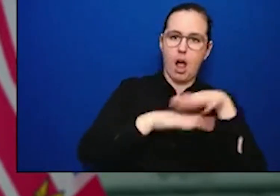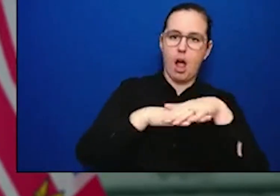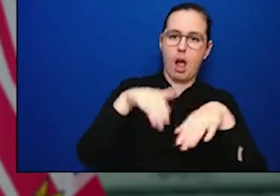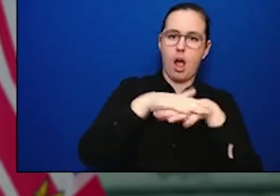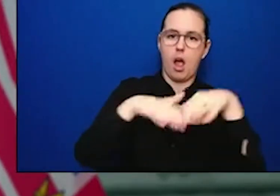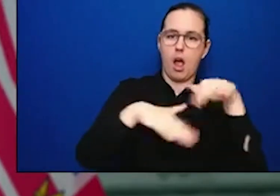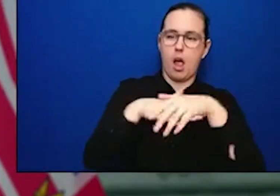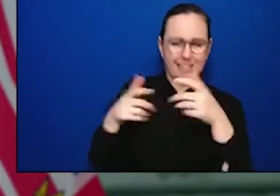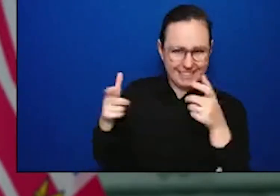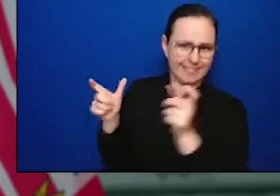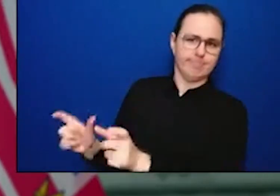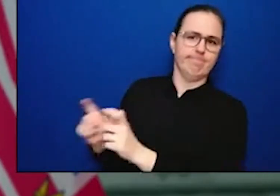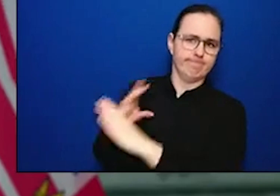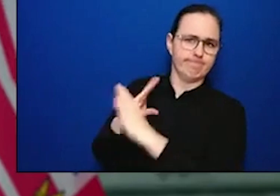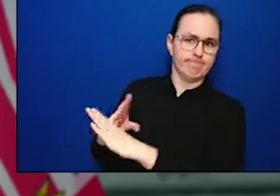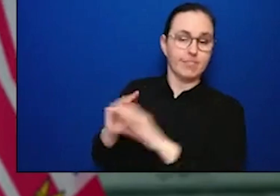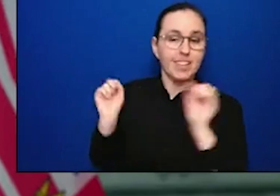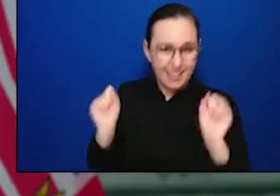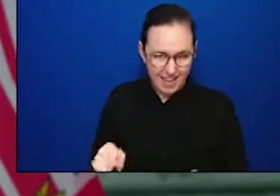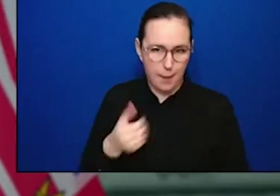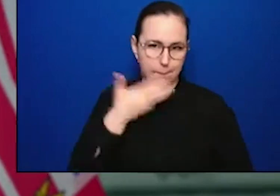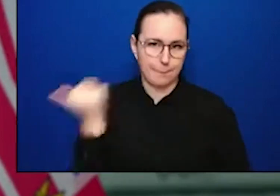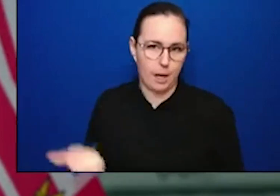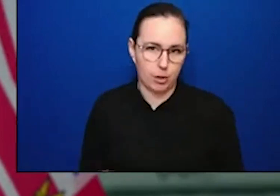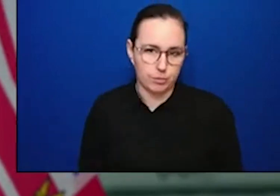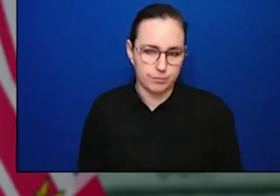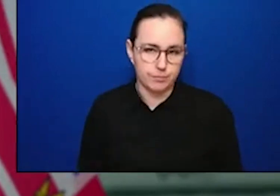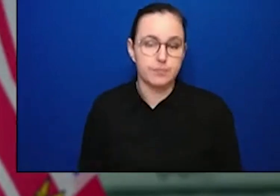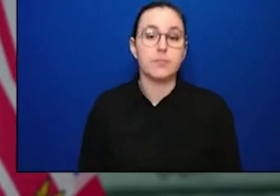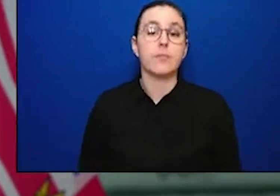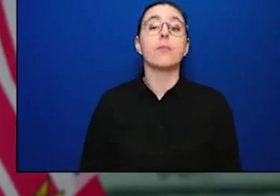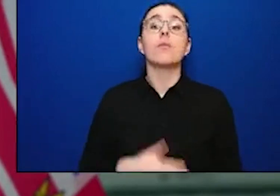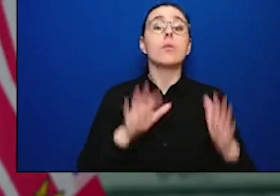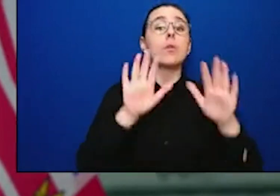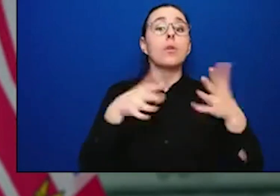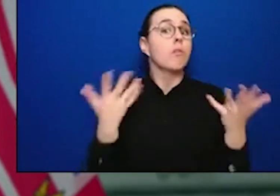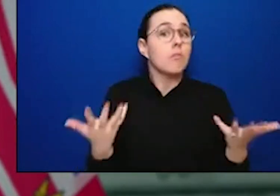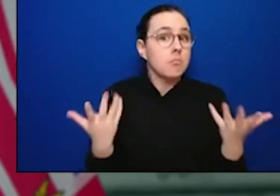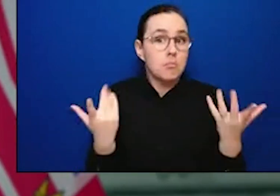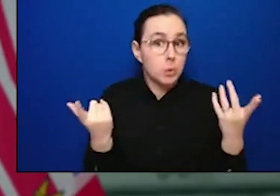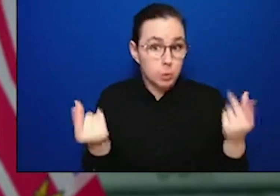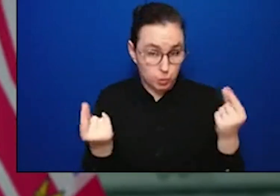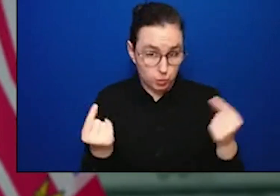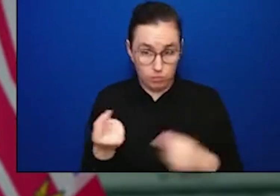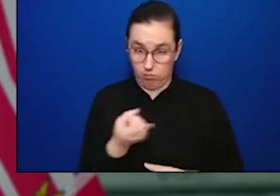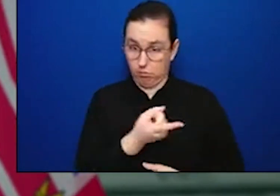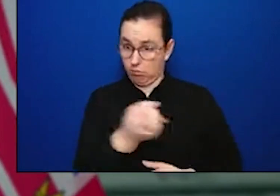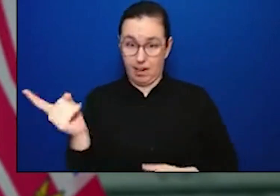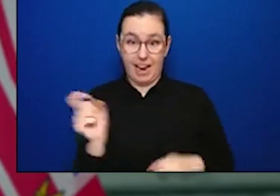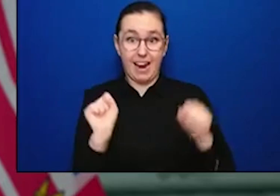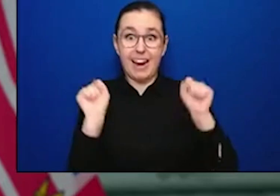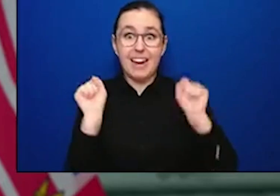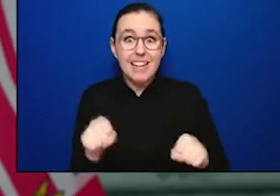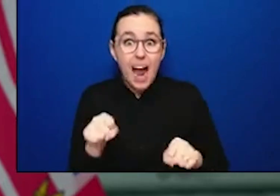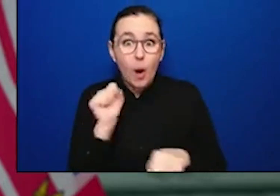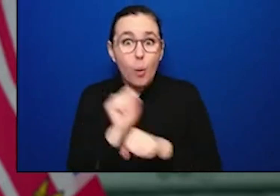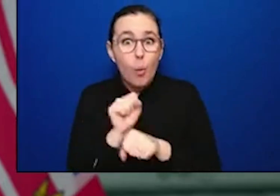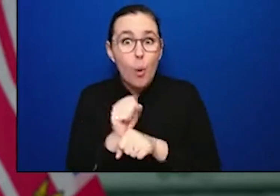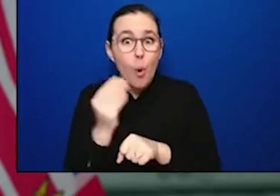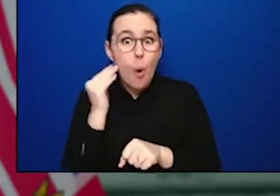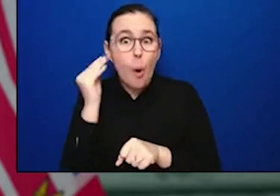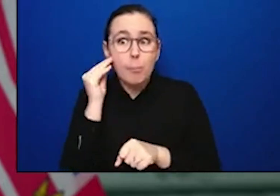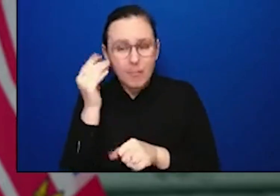you should be able to do that. Give employees and customers the space they need to stay safe. Remind and